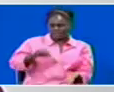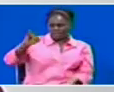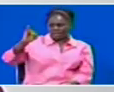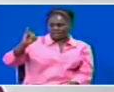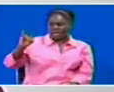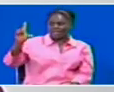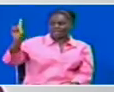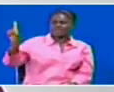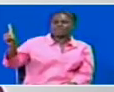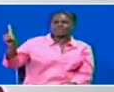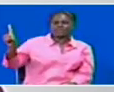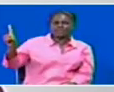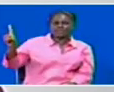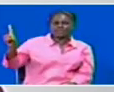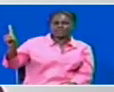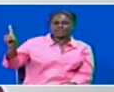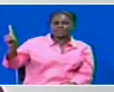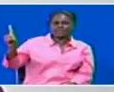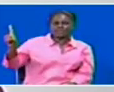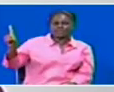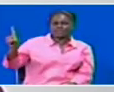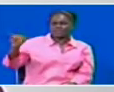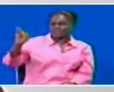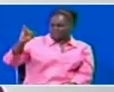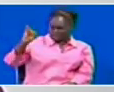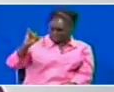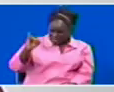ID is the